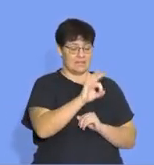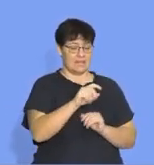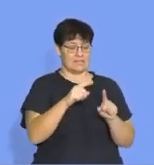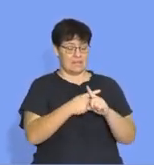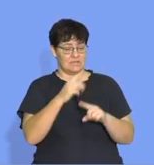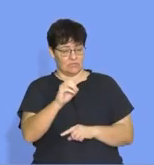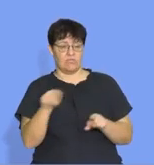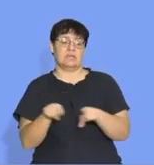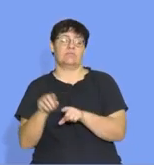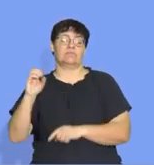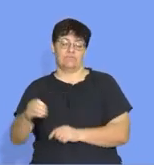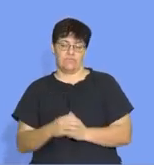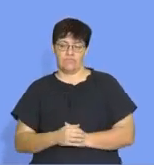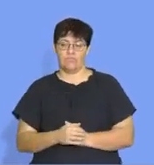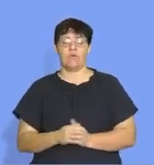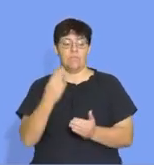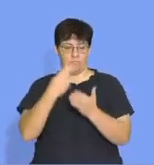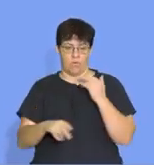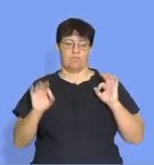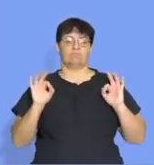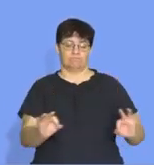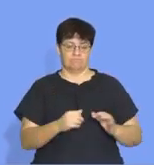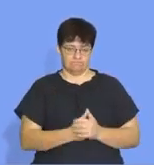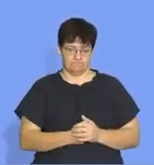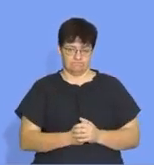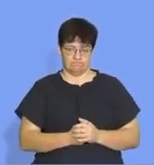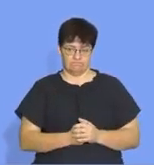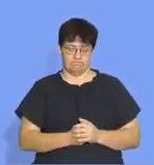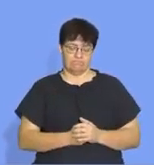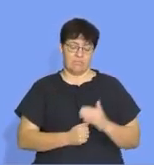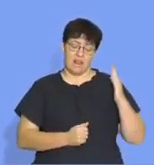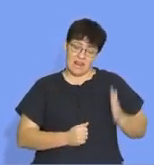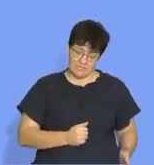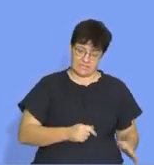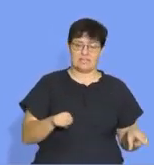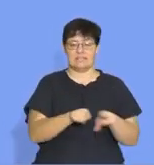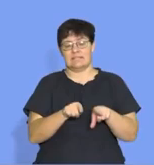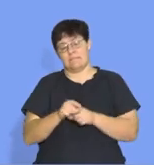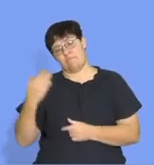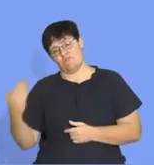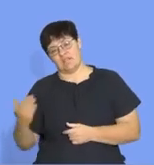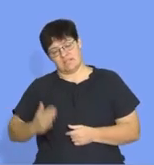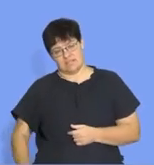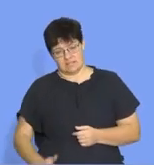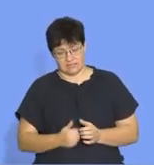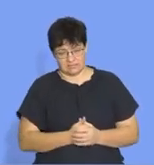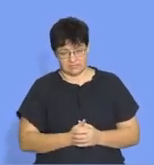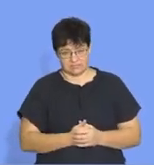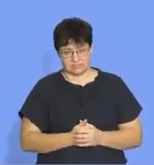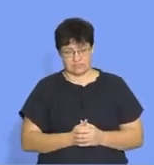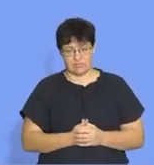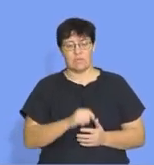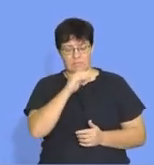will be equal to 0. So the left-hand side is always equal to the right-hand side for it to